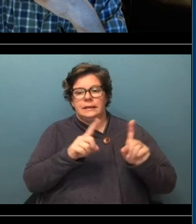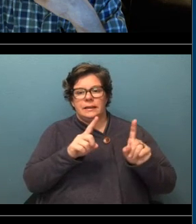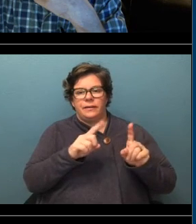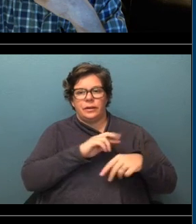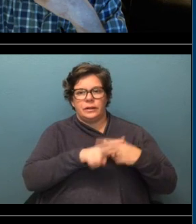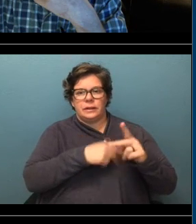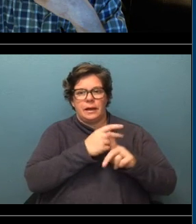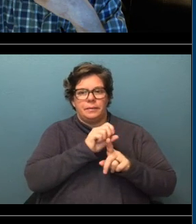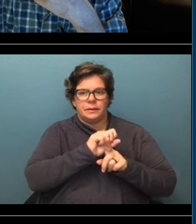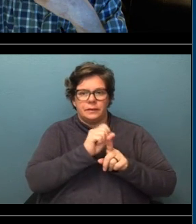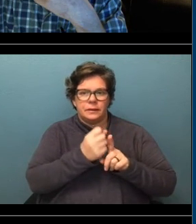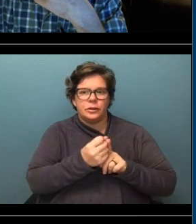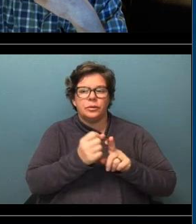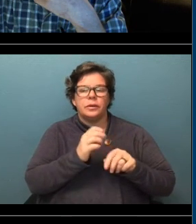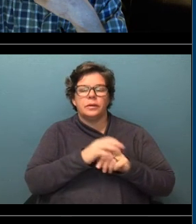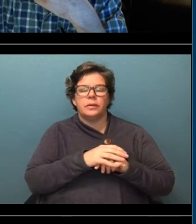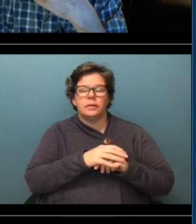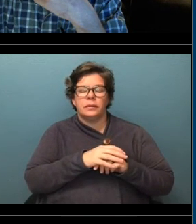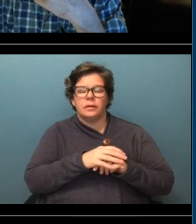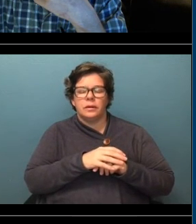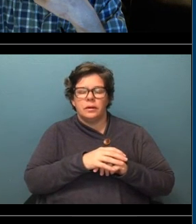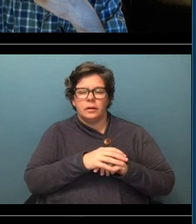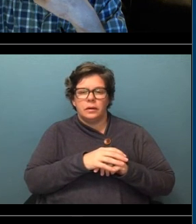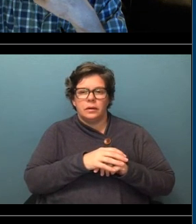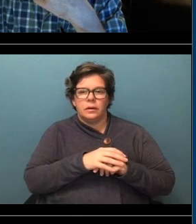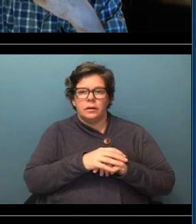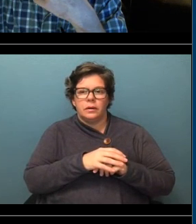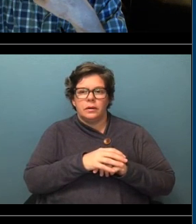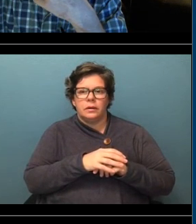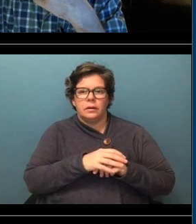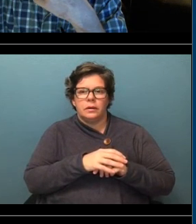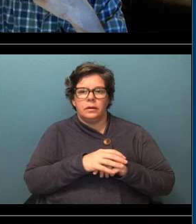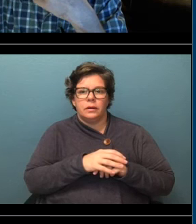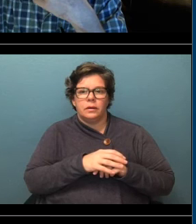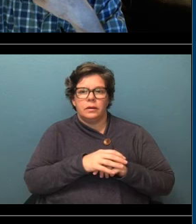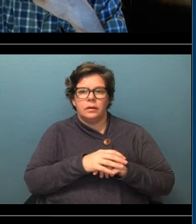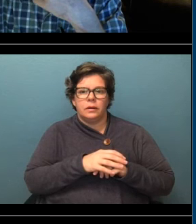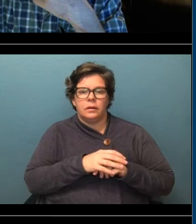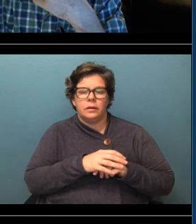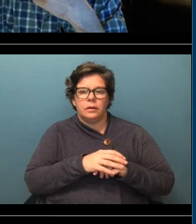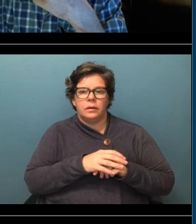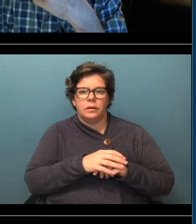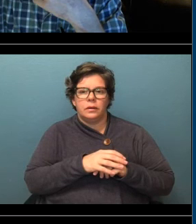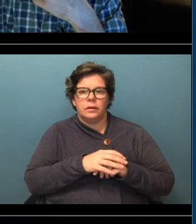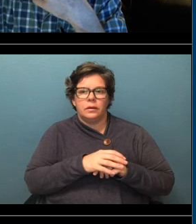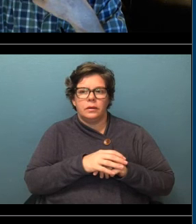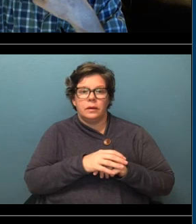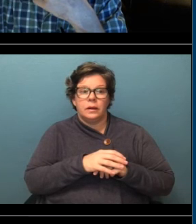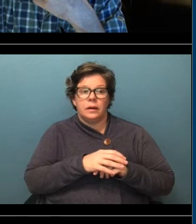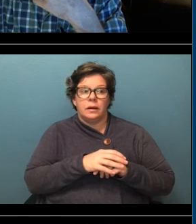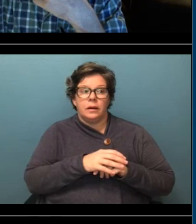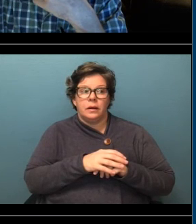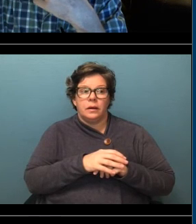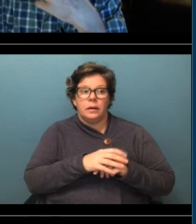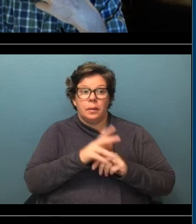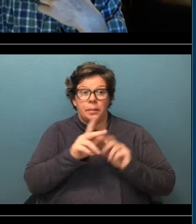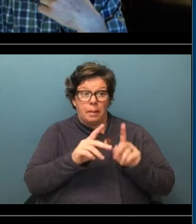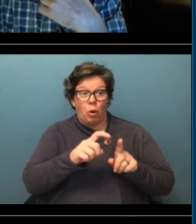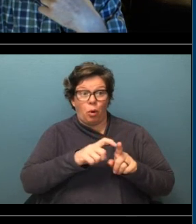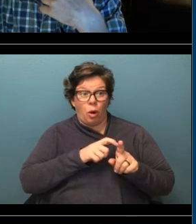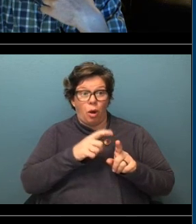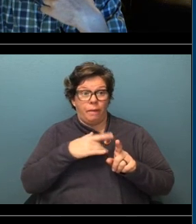of situations. Just as many people that call on any given month who are feeling suicidal,